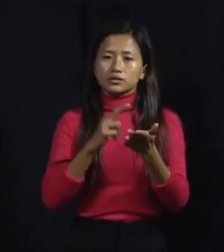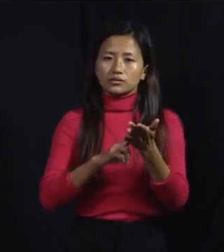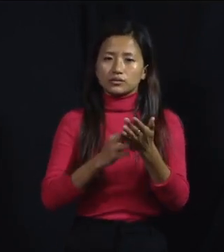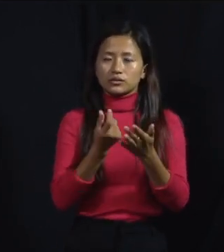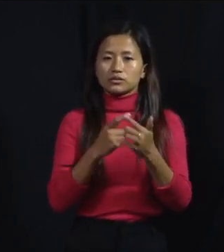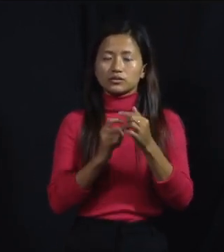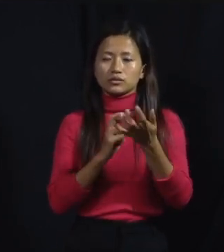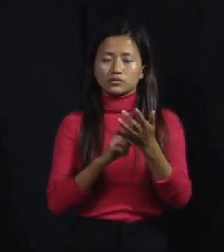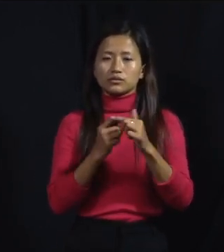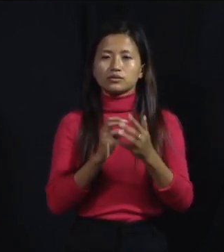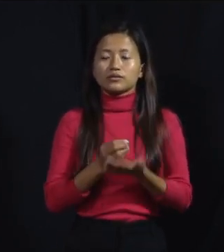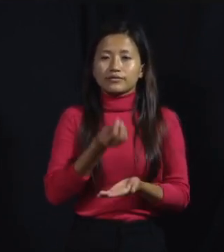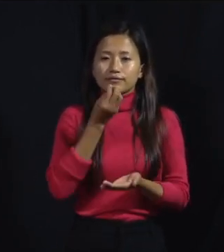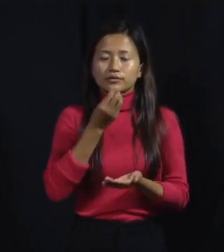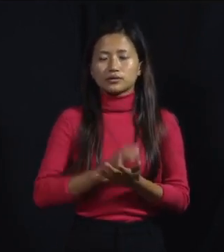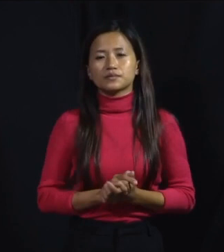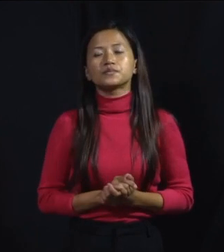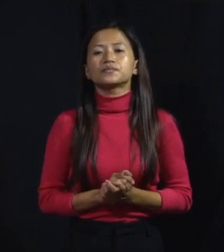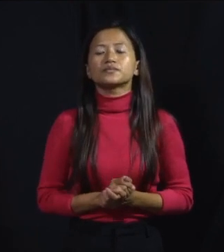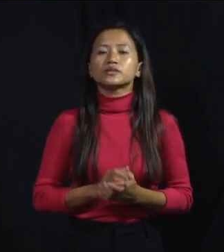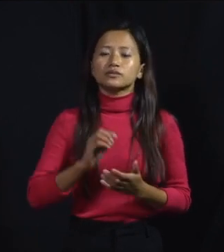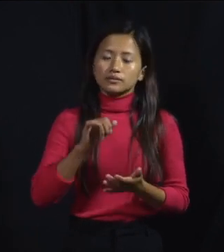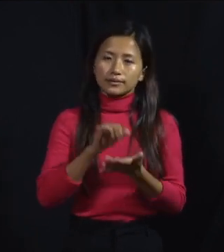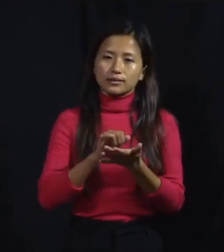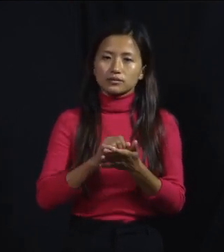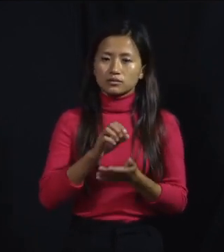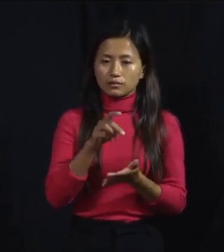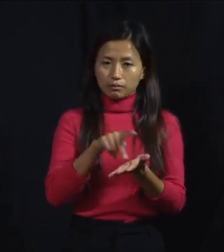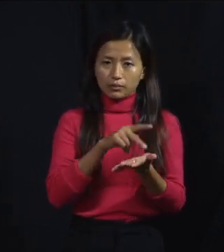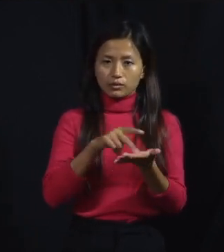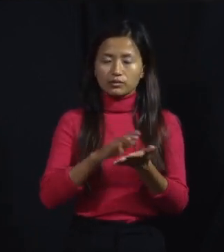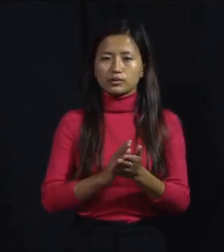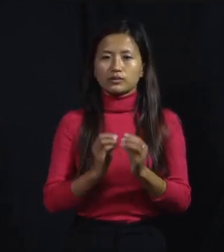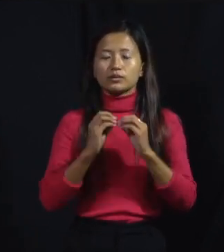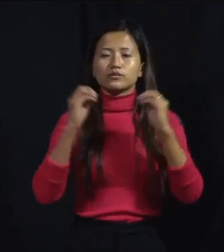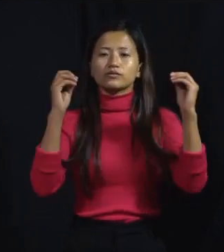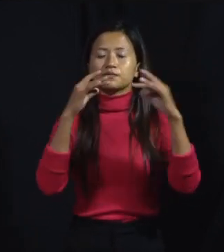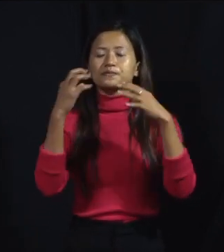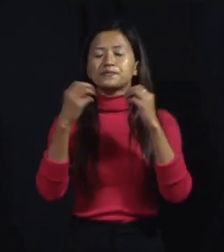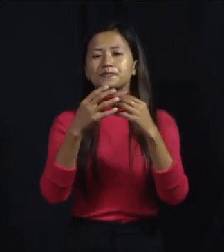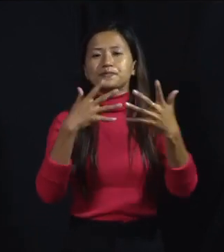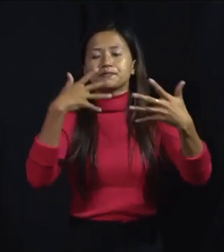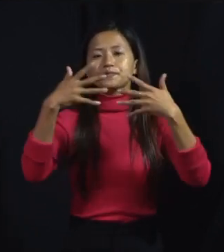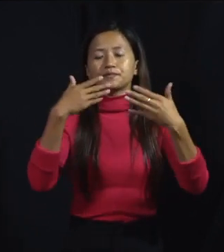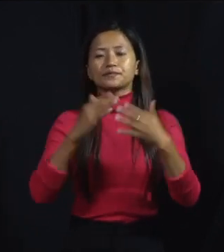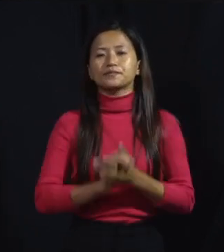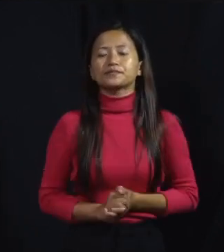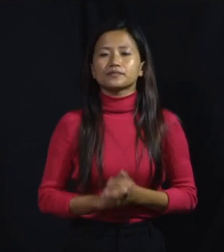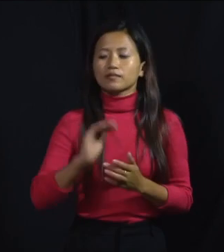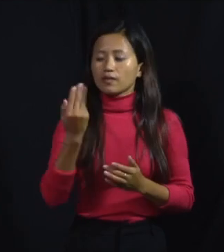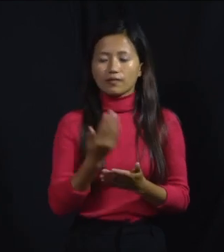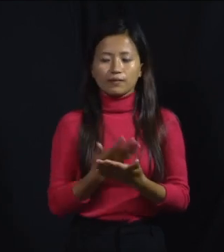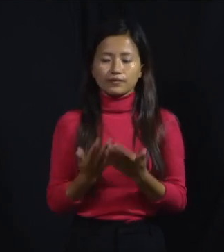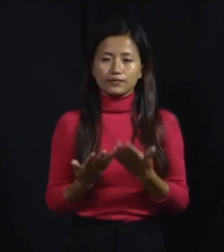the nutrition, the food that you take, that is also part of your environment. Okay. And then something